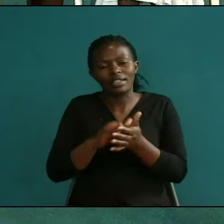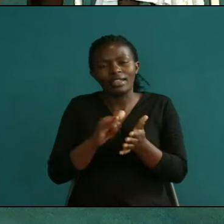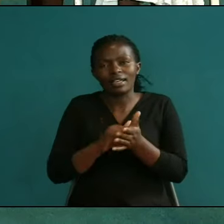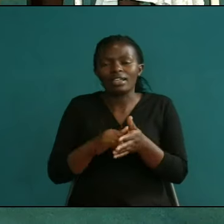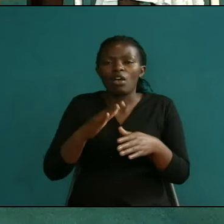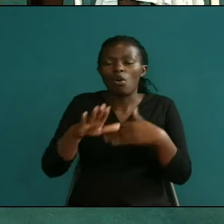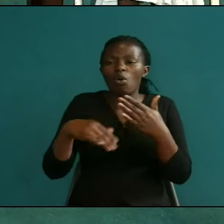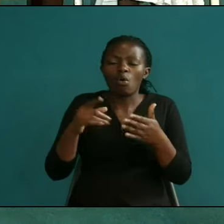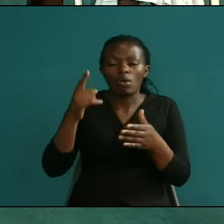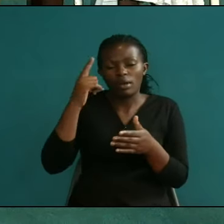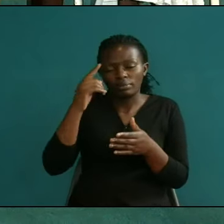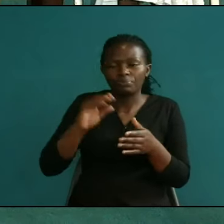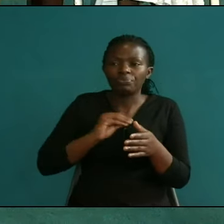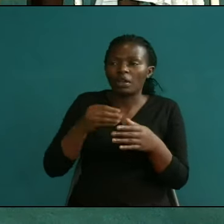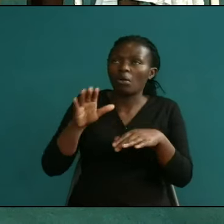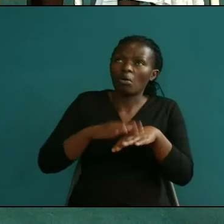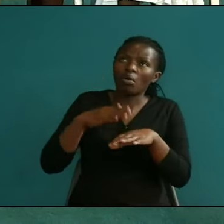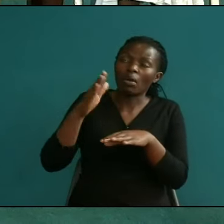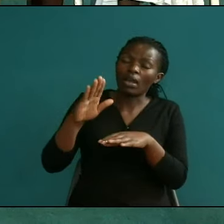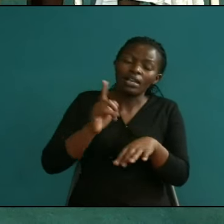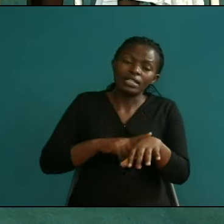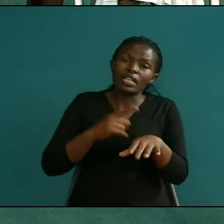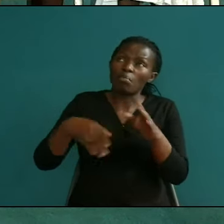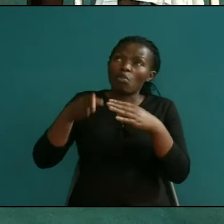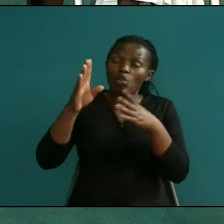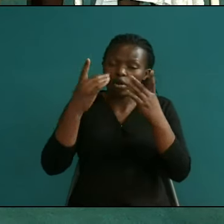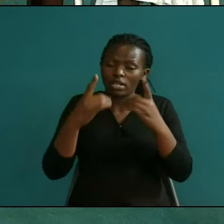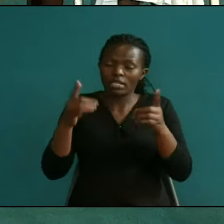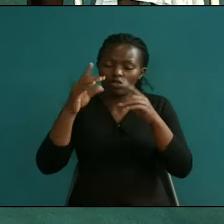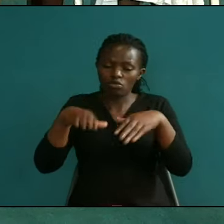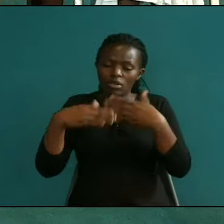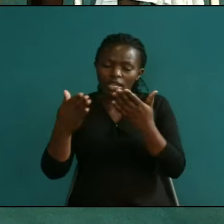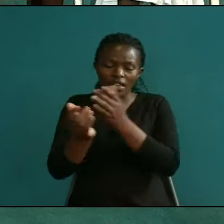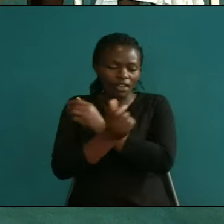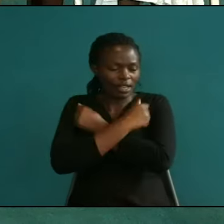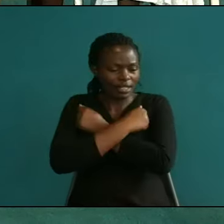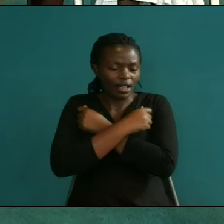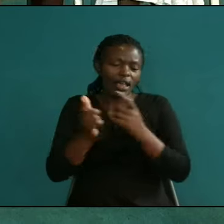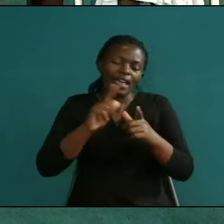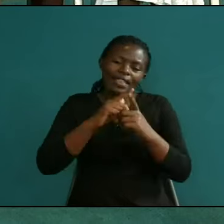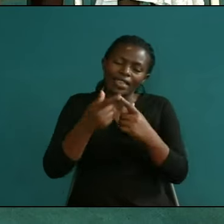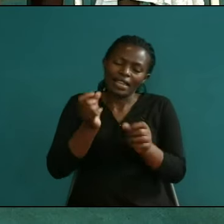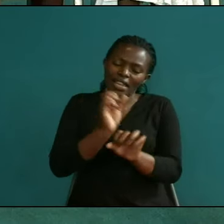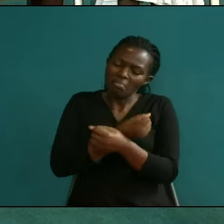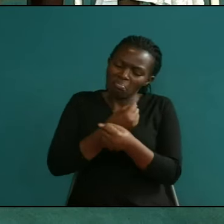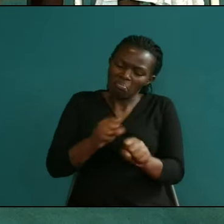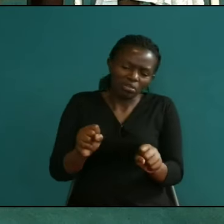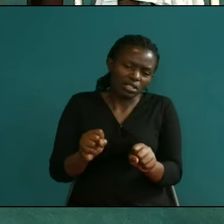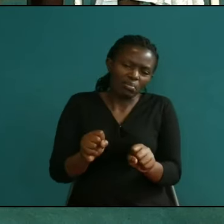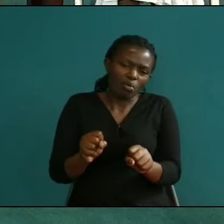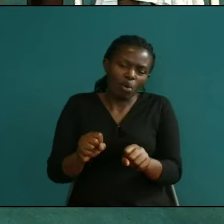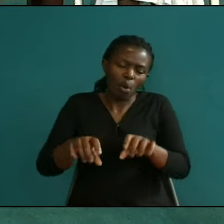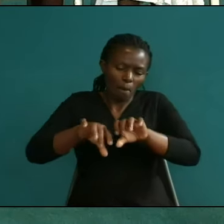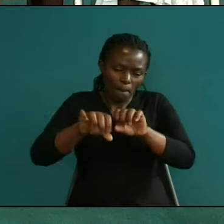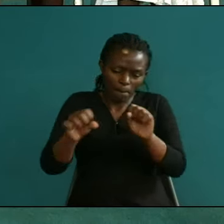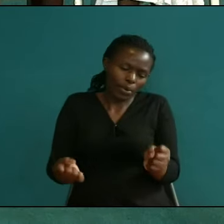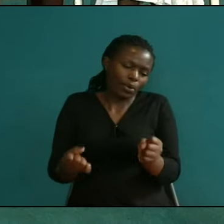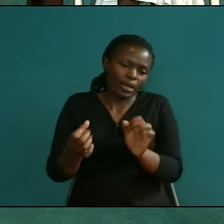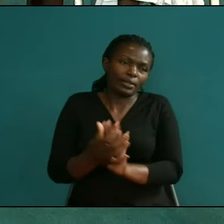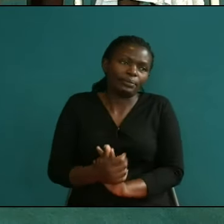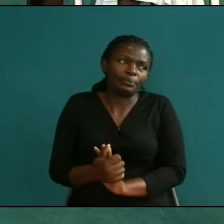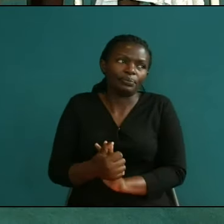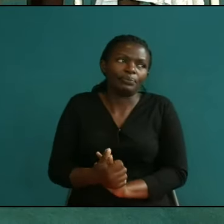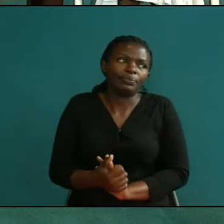the moment God decides to give you favor, there's nothing that can come against you. So yeah, I'm getting so much courage from it. Amen,